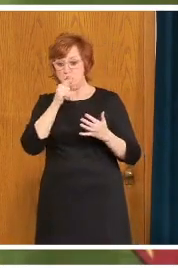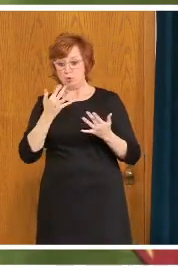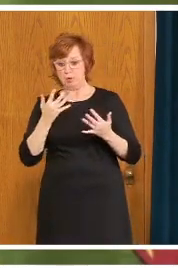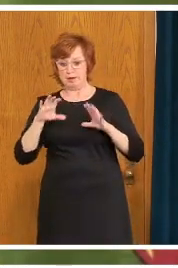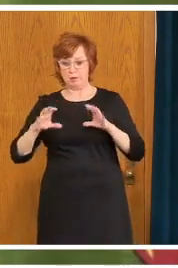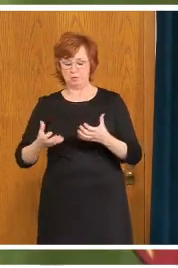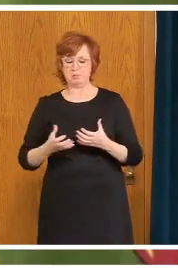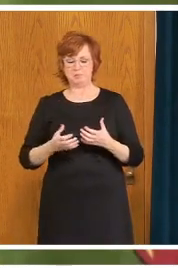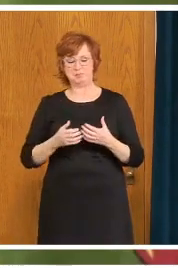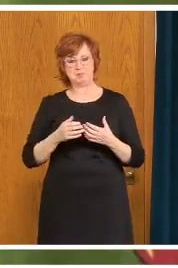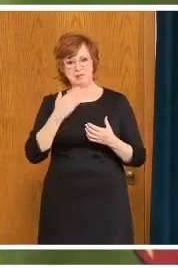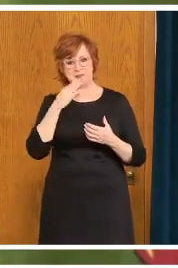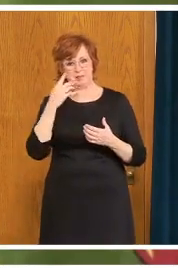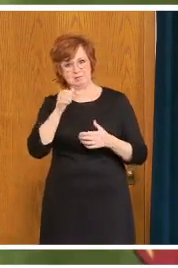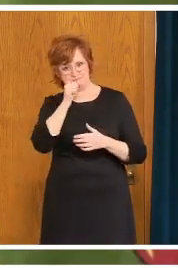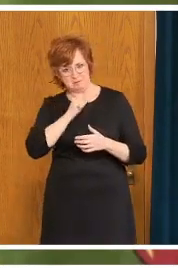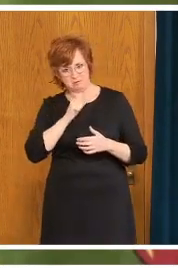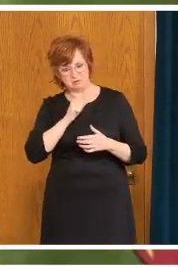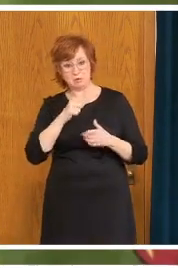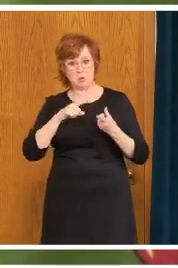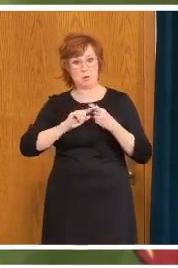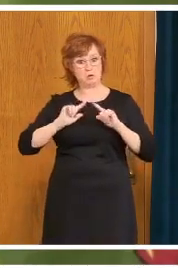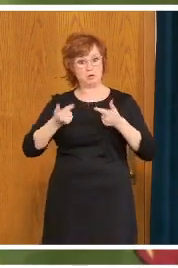and stick it to COVID. Dr. Shahab?